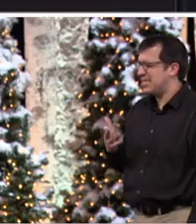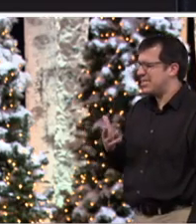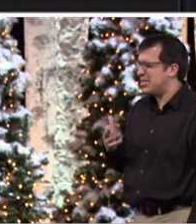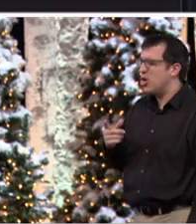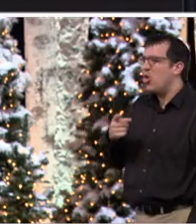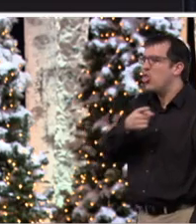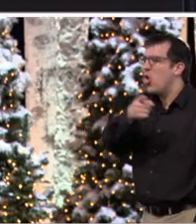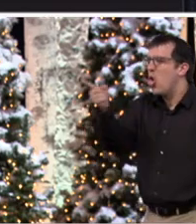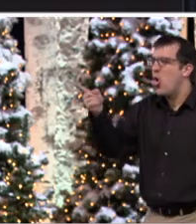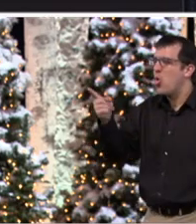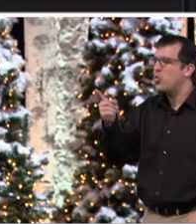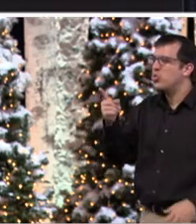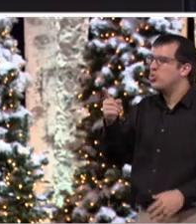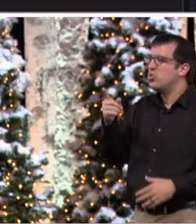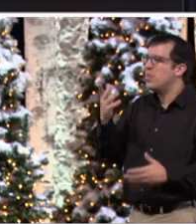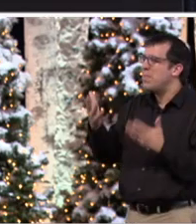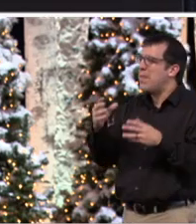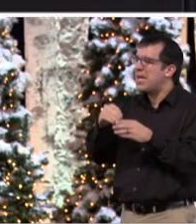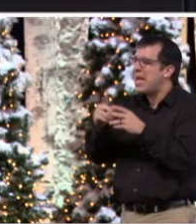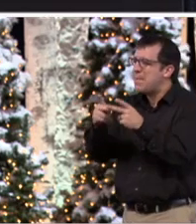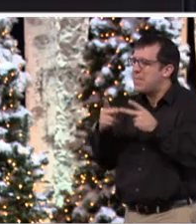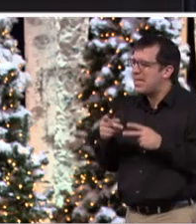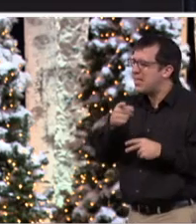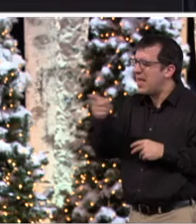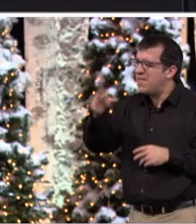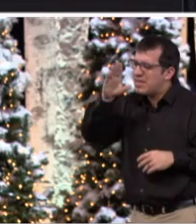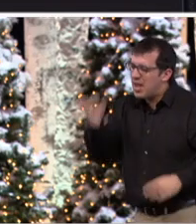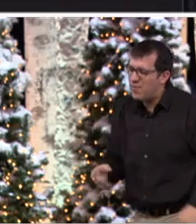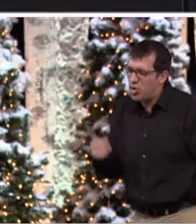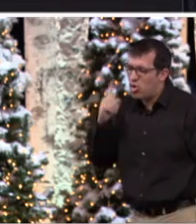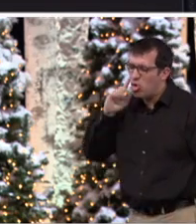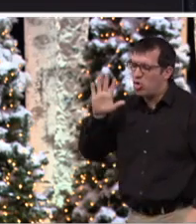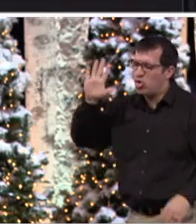to those who are in places that they've never heard your name.